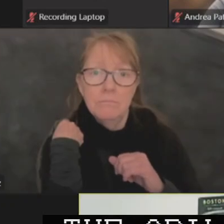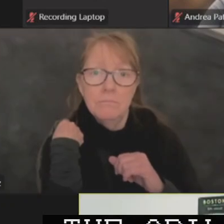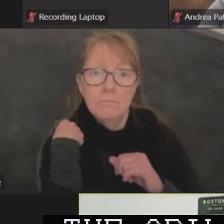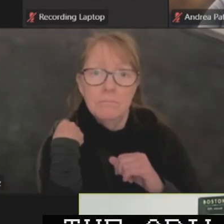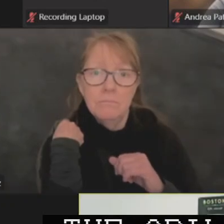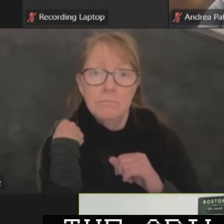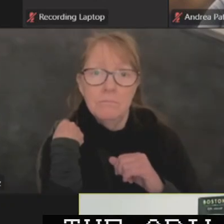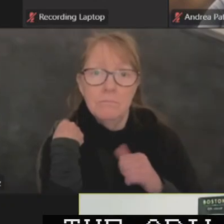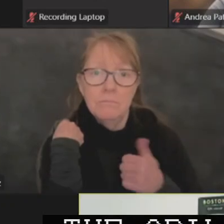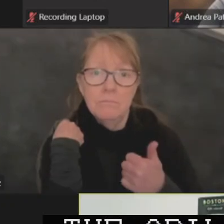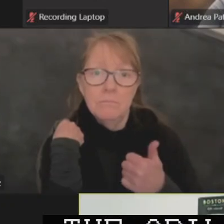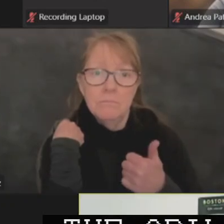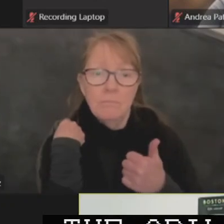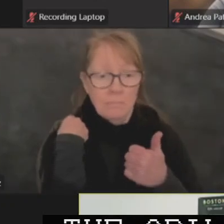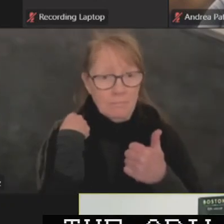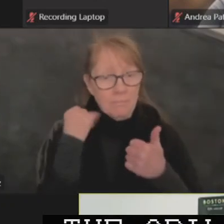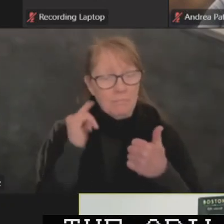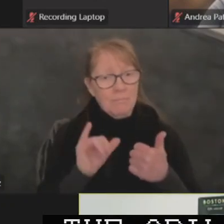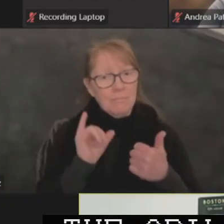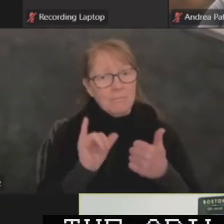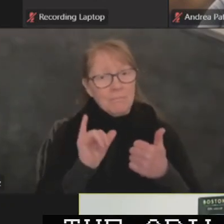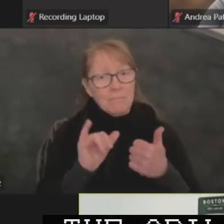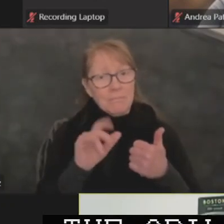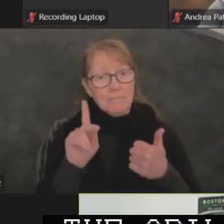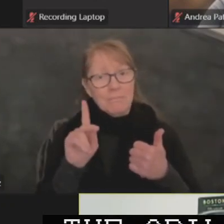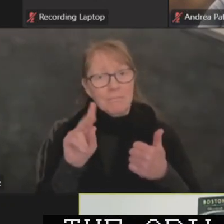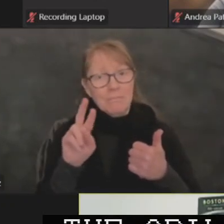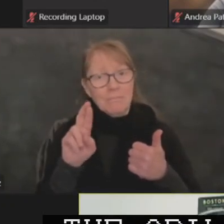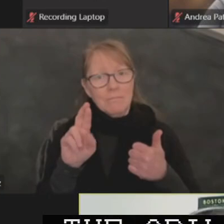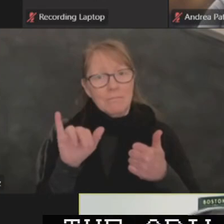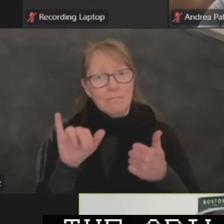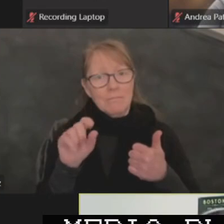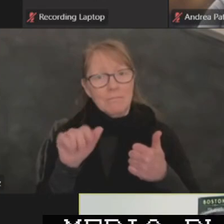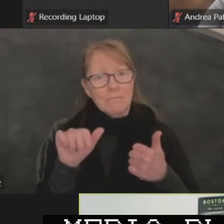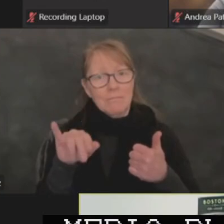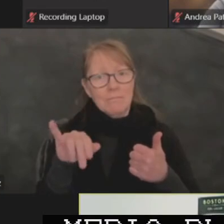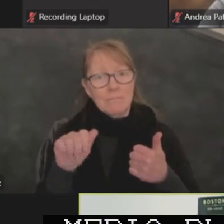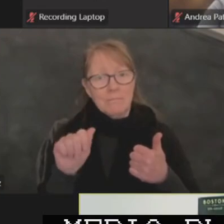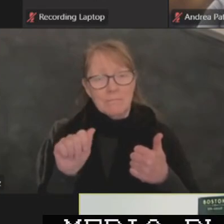Great. Thank you so much for that question. Yes, definitely.